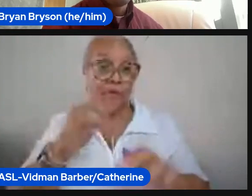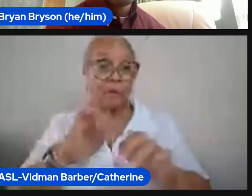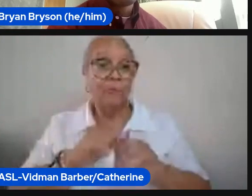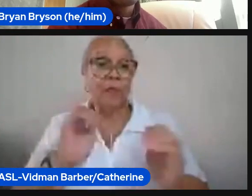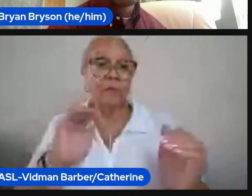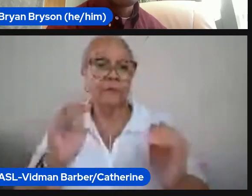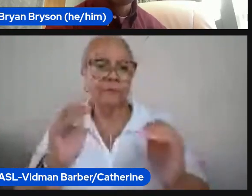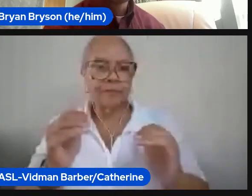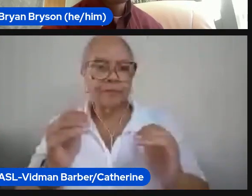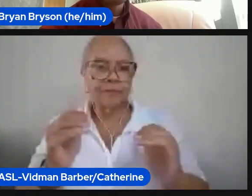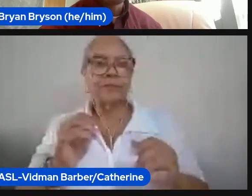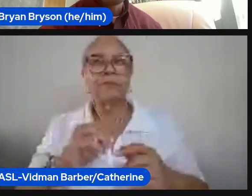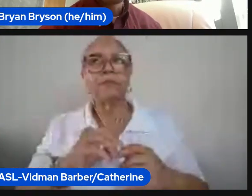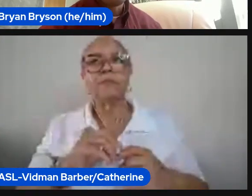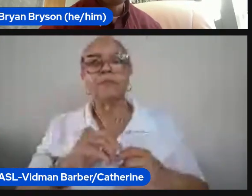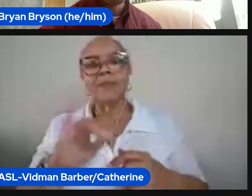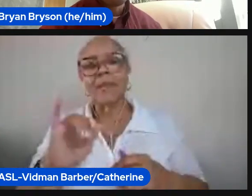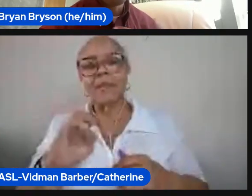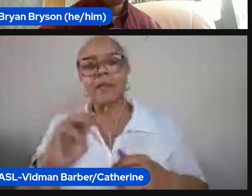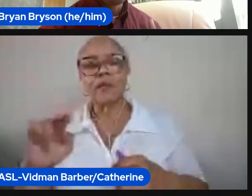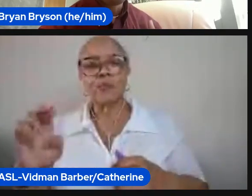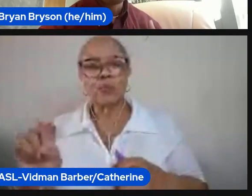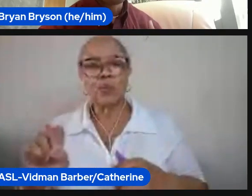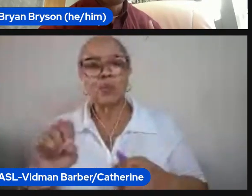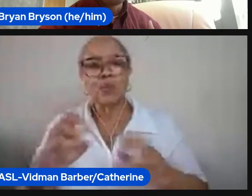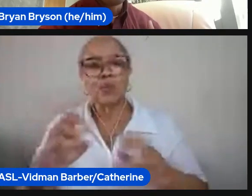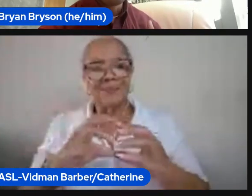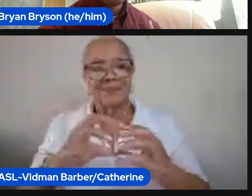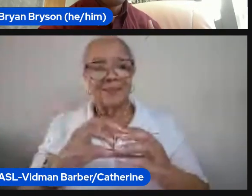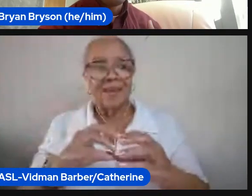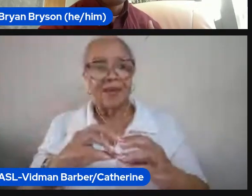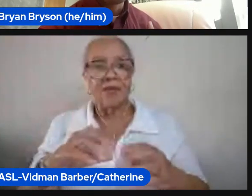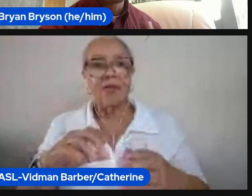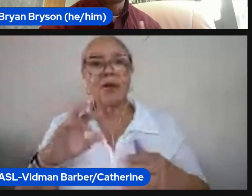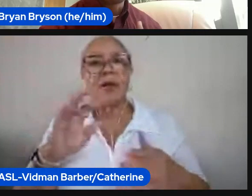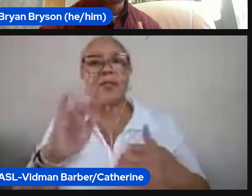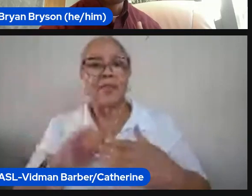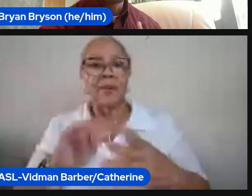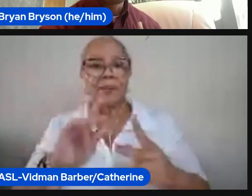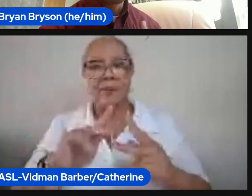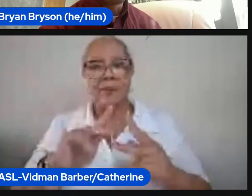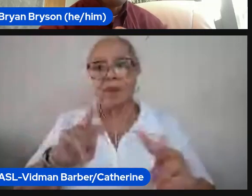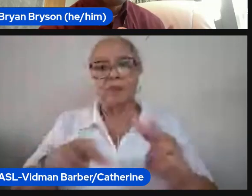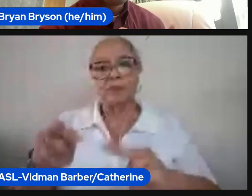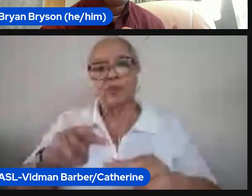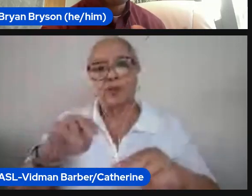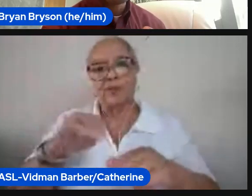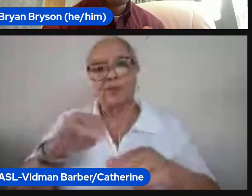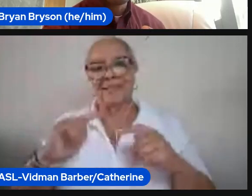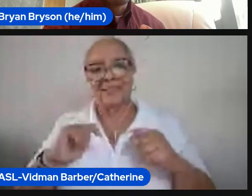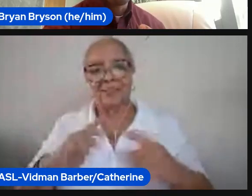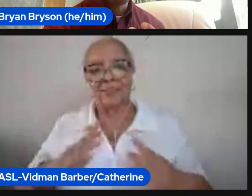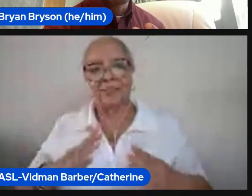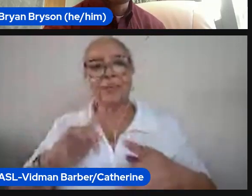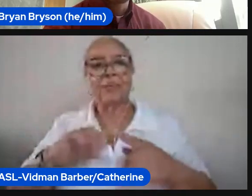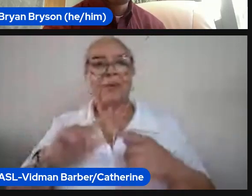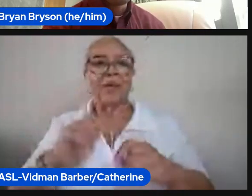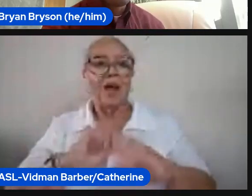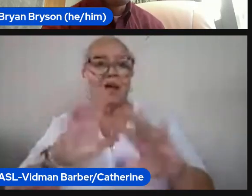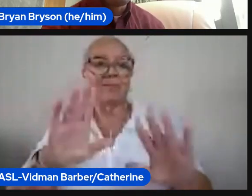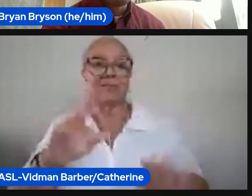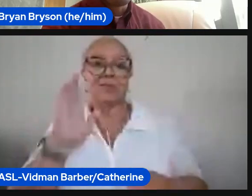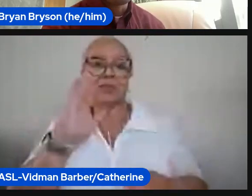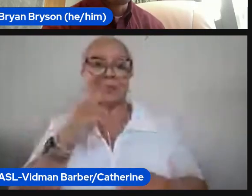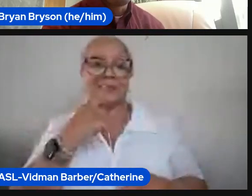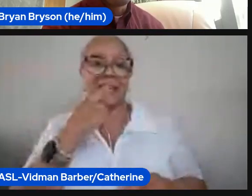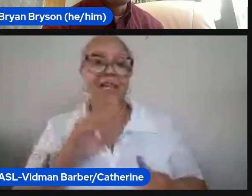compare the immune cell landscape that people are observing in tuberculosis, which obviously I always say, like, this is